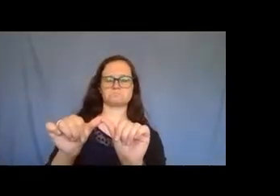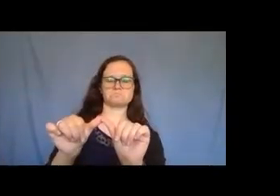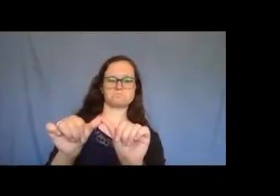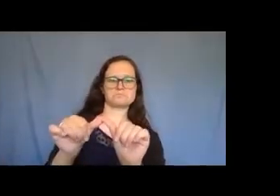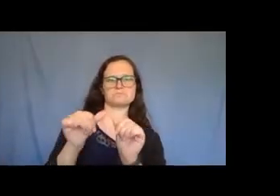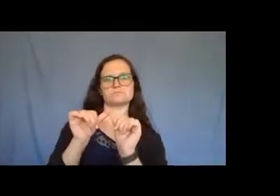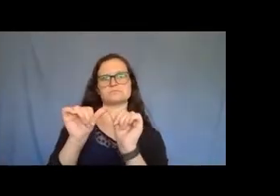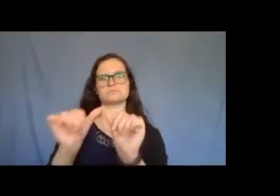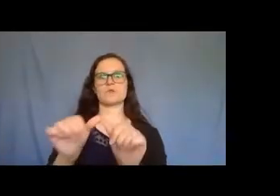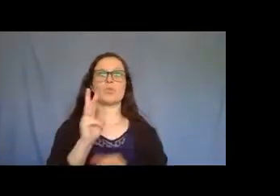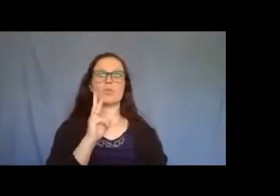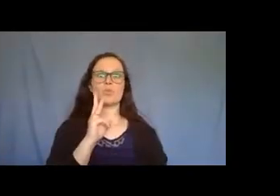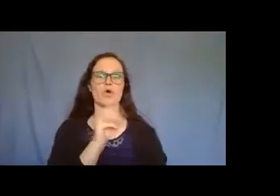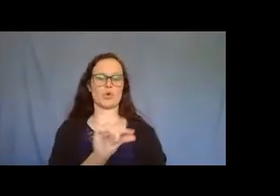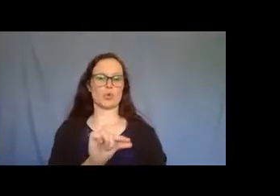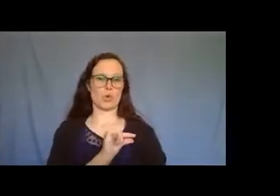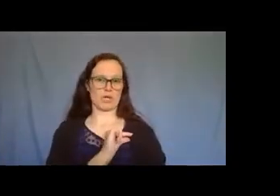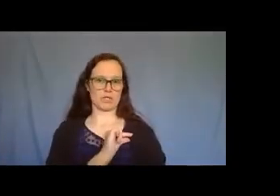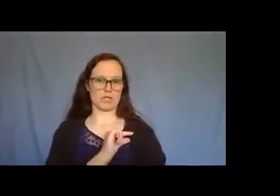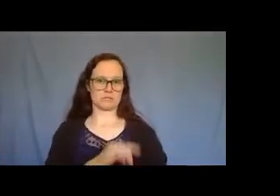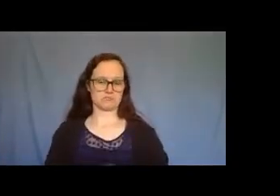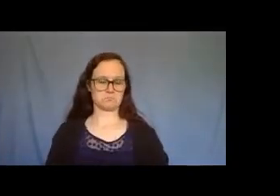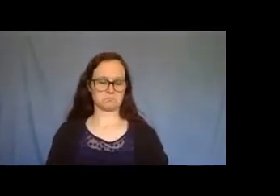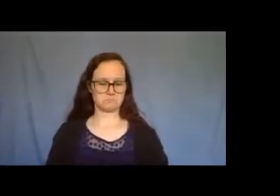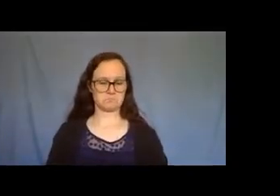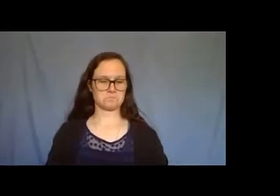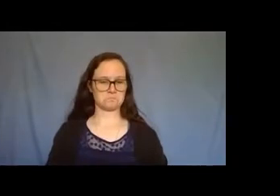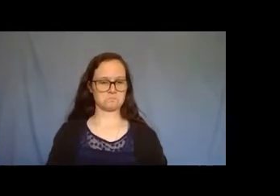water quality and watershed influence.